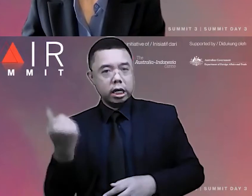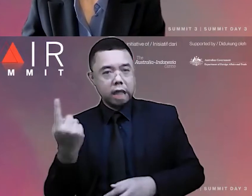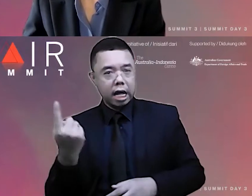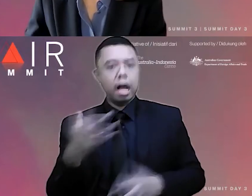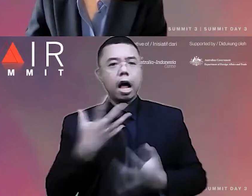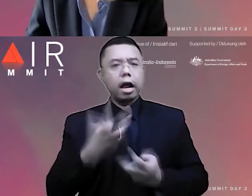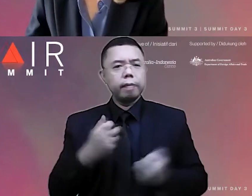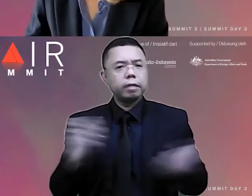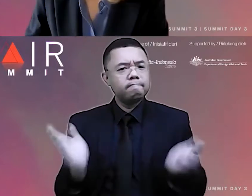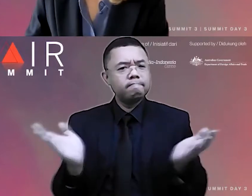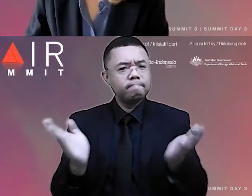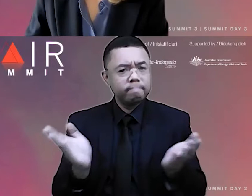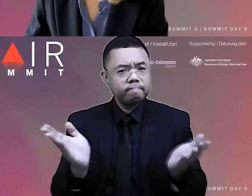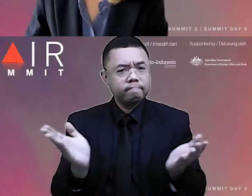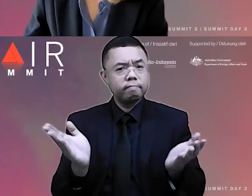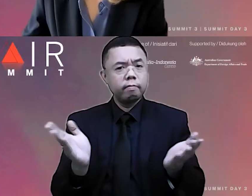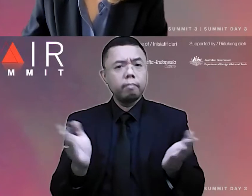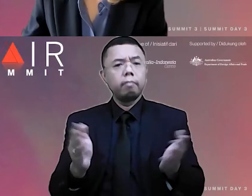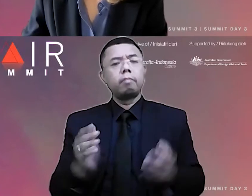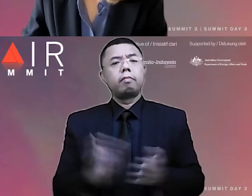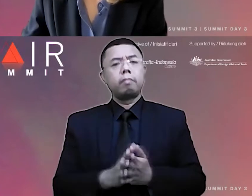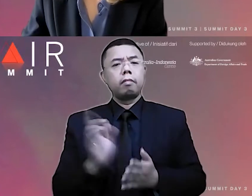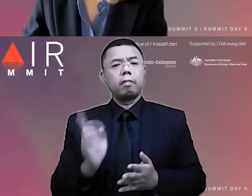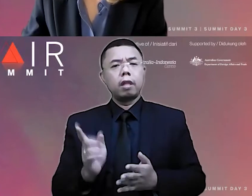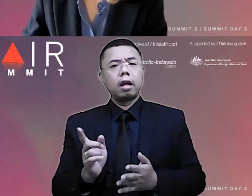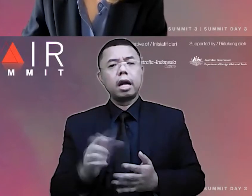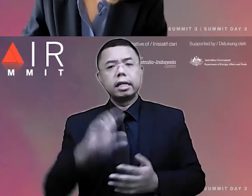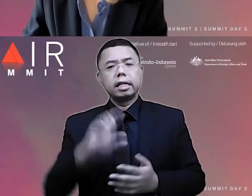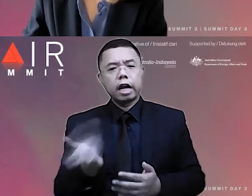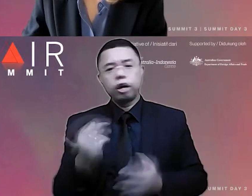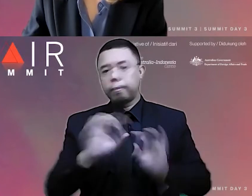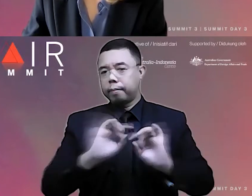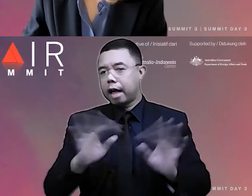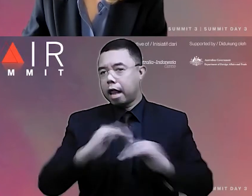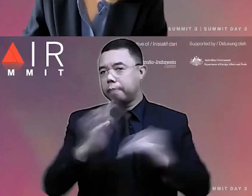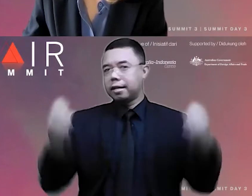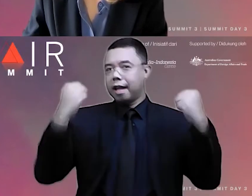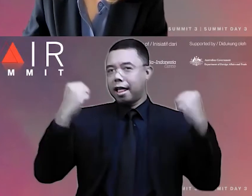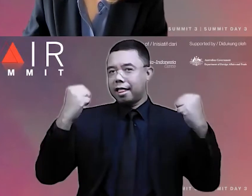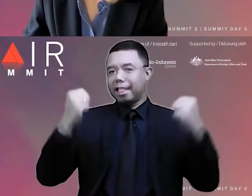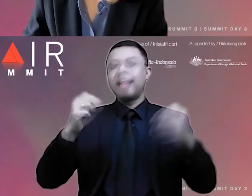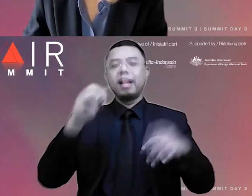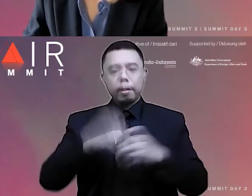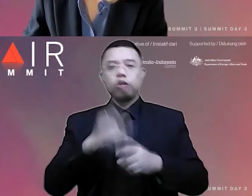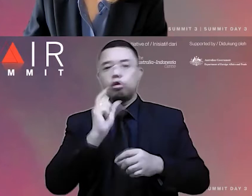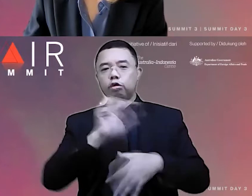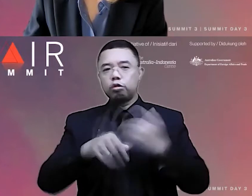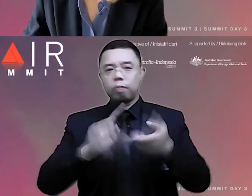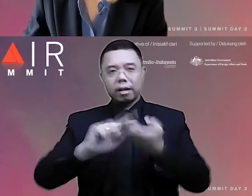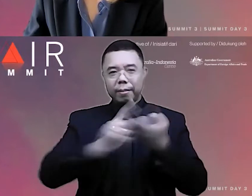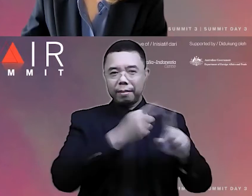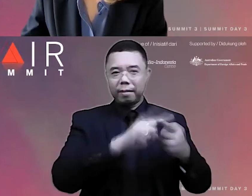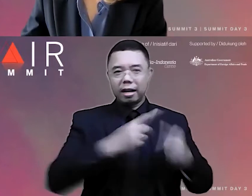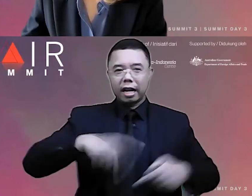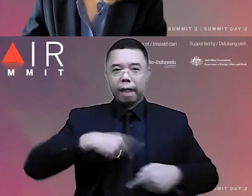healthier lifestyle. We work with partners across Indonesia to provide certification approved by the government, what we